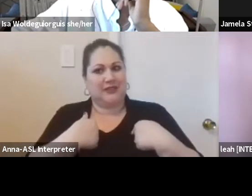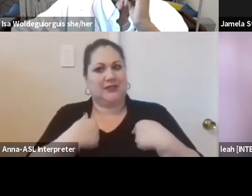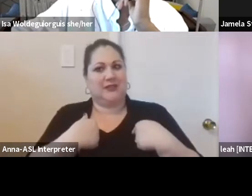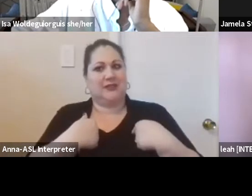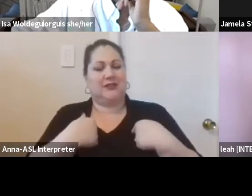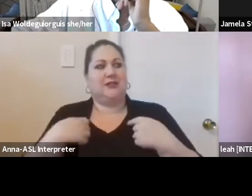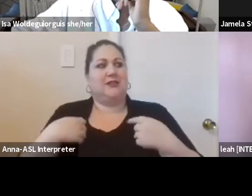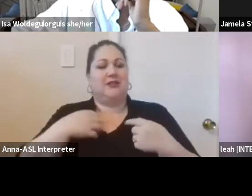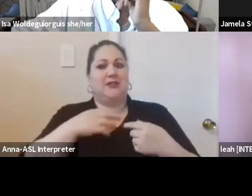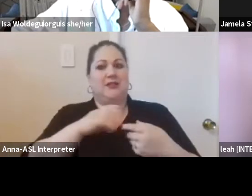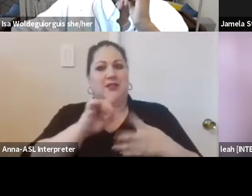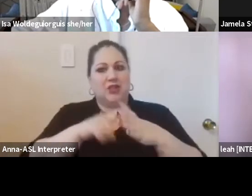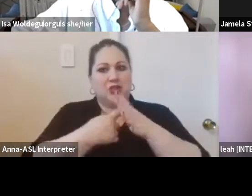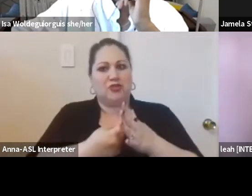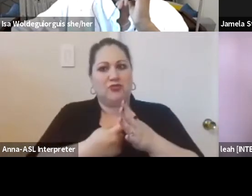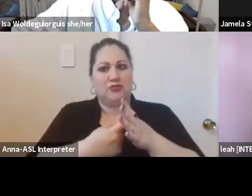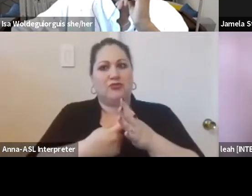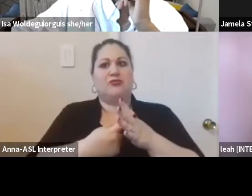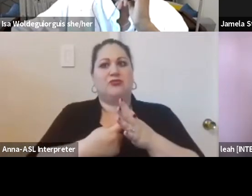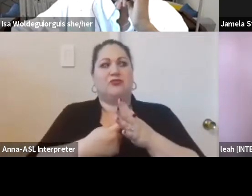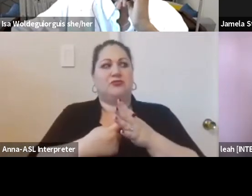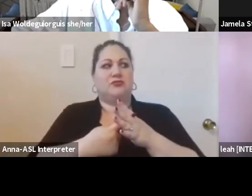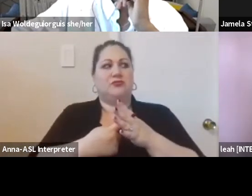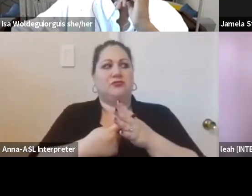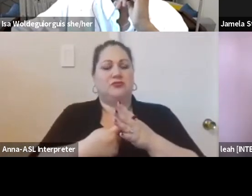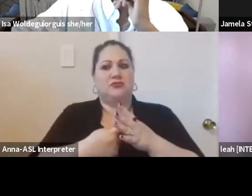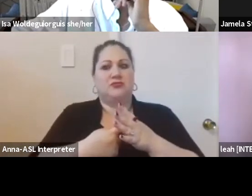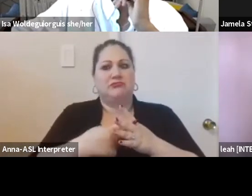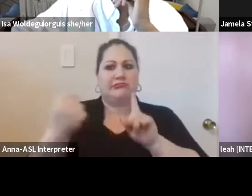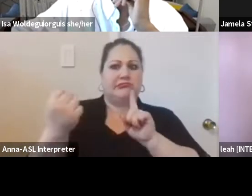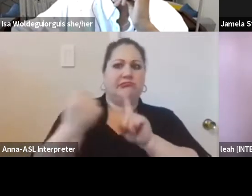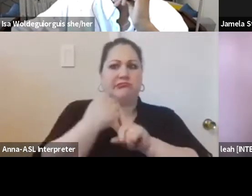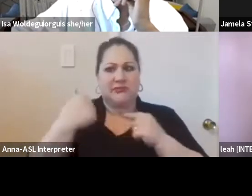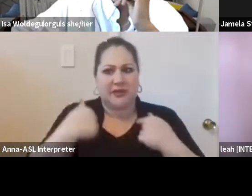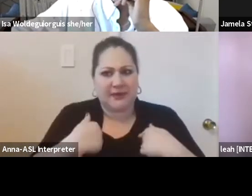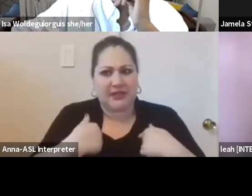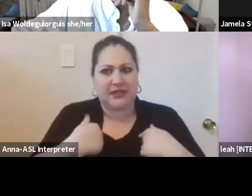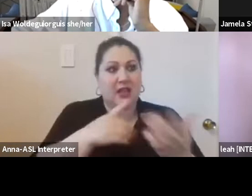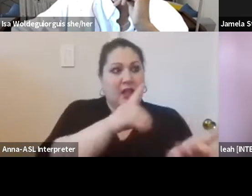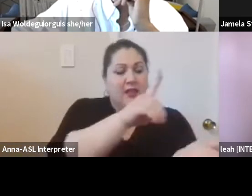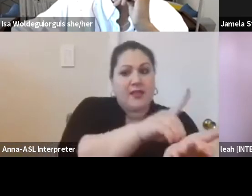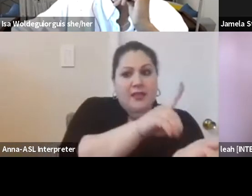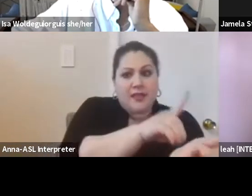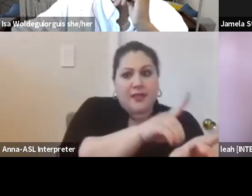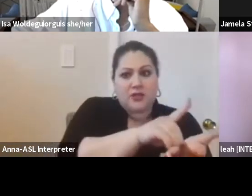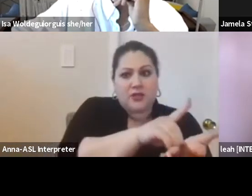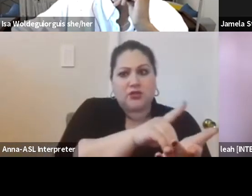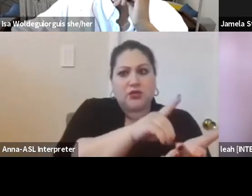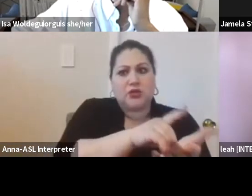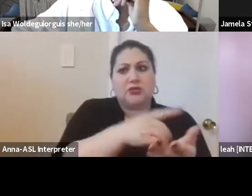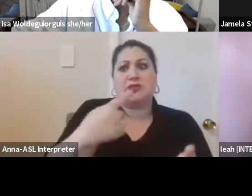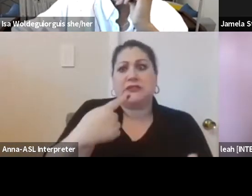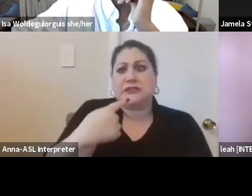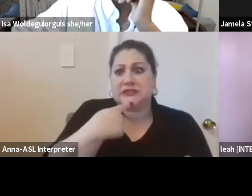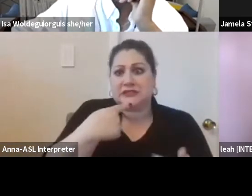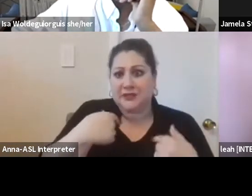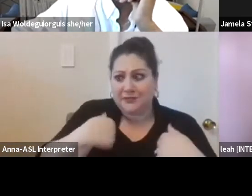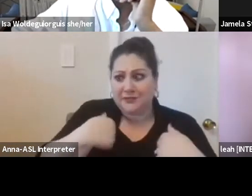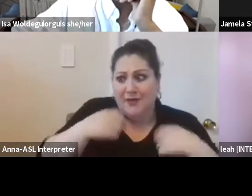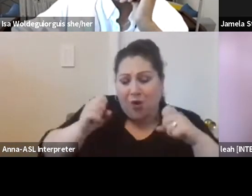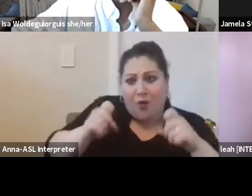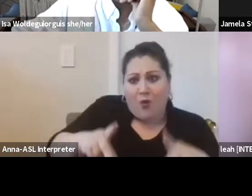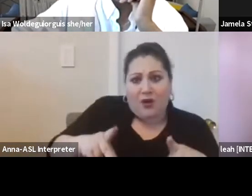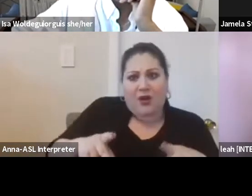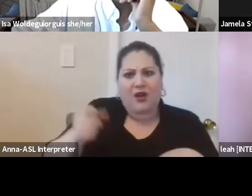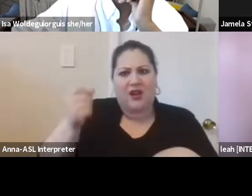the doctor who told them my judgment was okay, still had filed a 51A for neglect. Baffled I